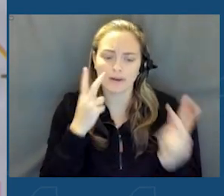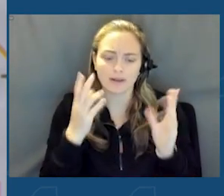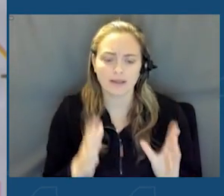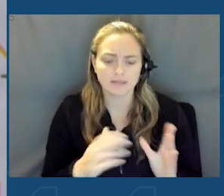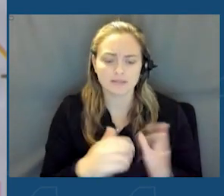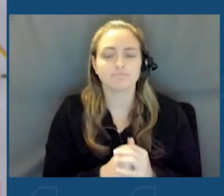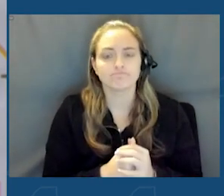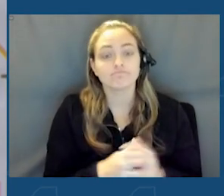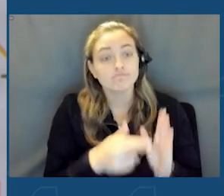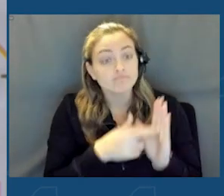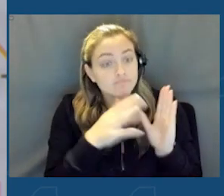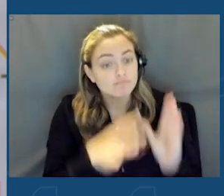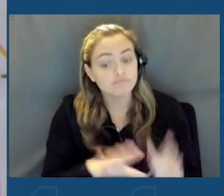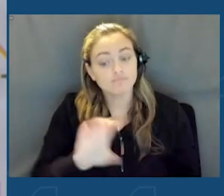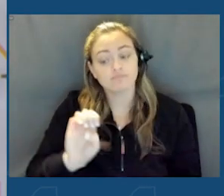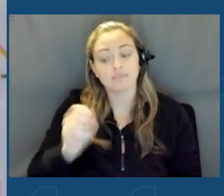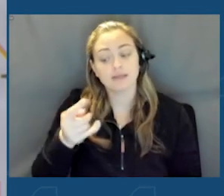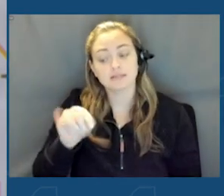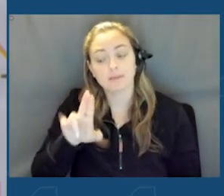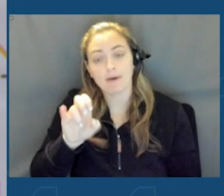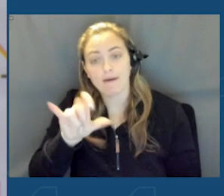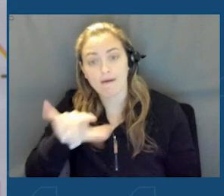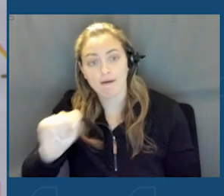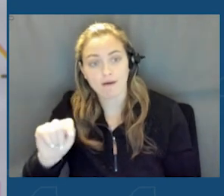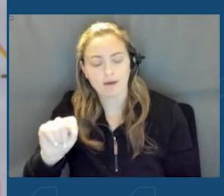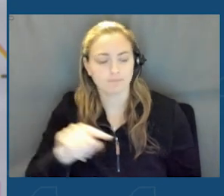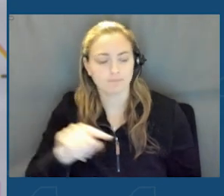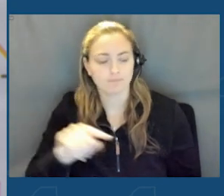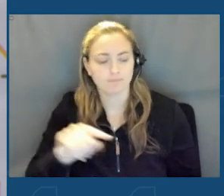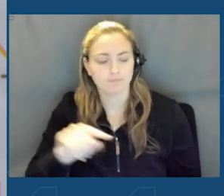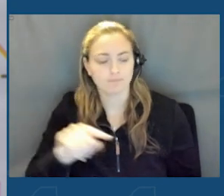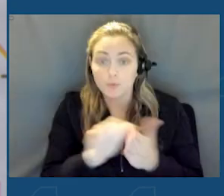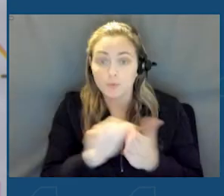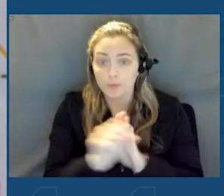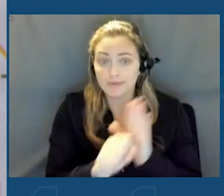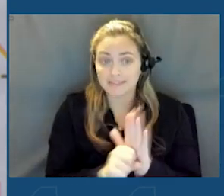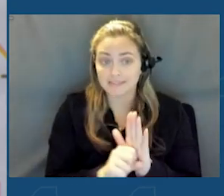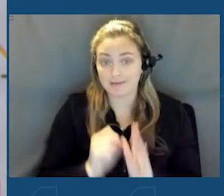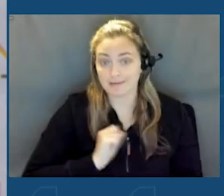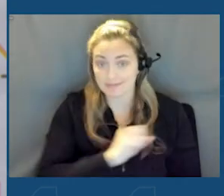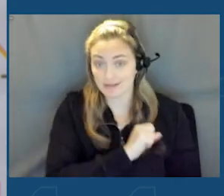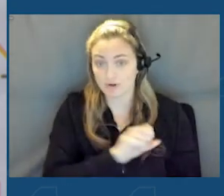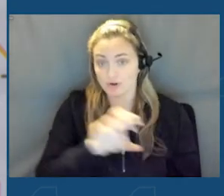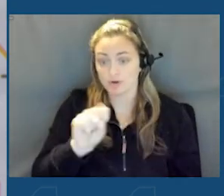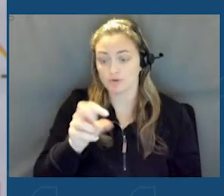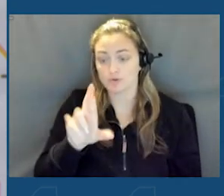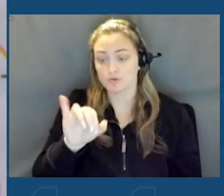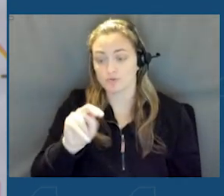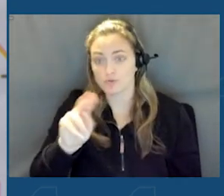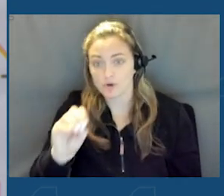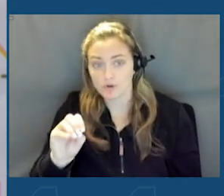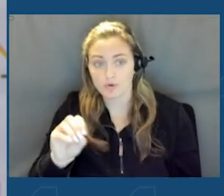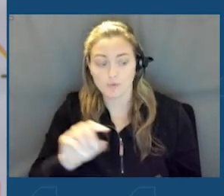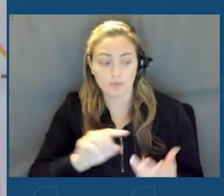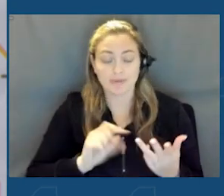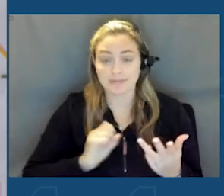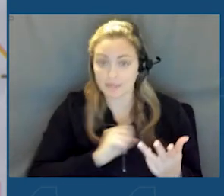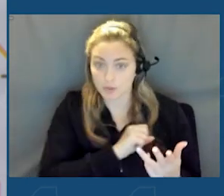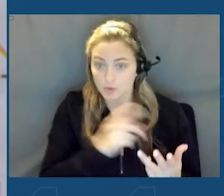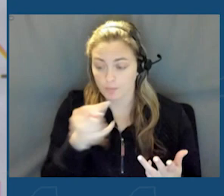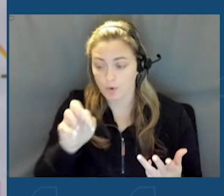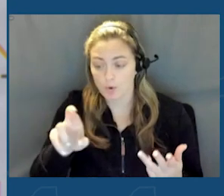Representative Espaillat, New York State Senator Serrano, Senator Parker, Senator